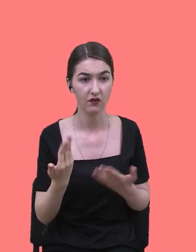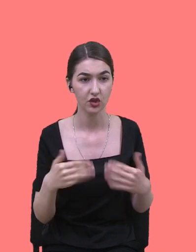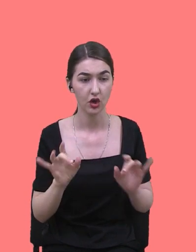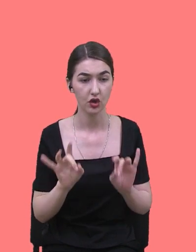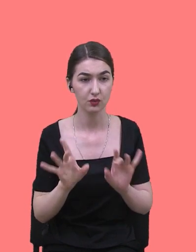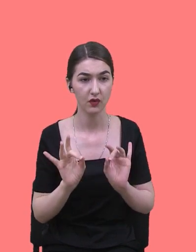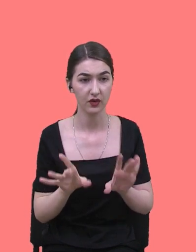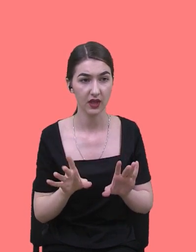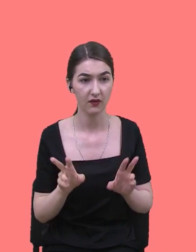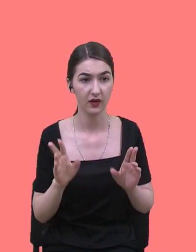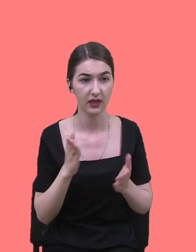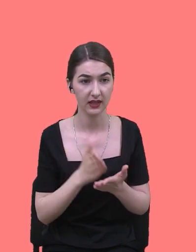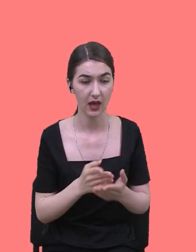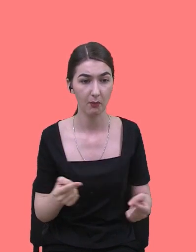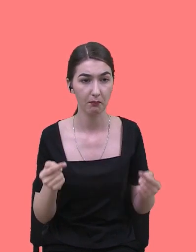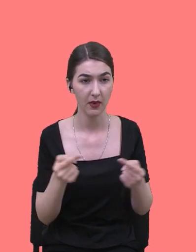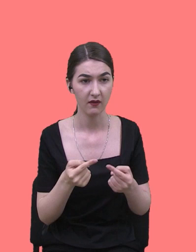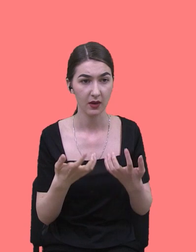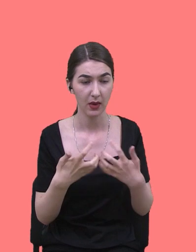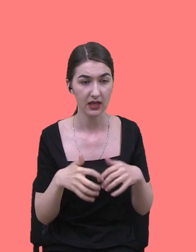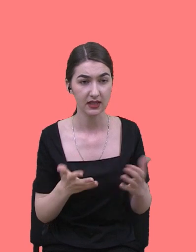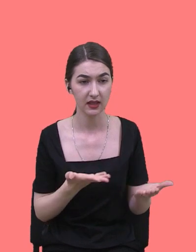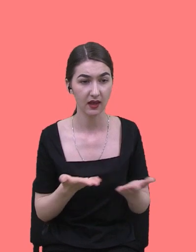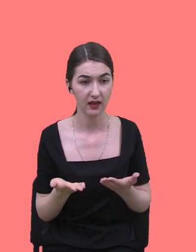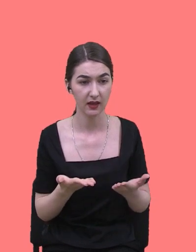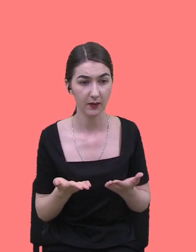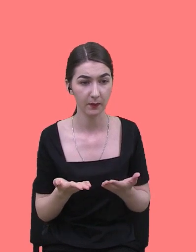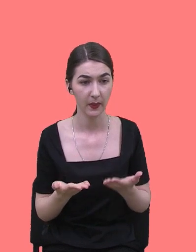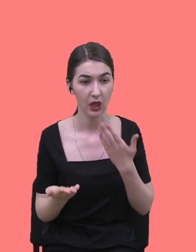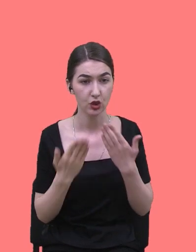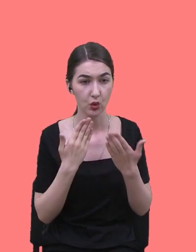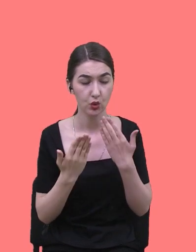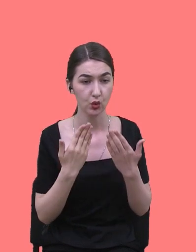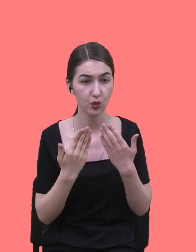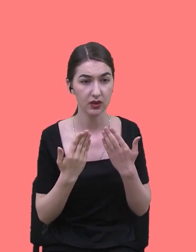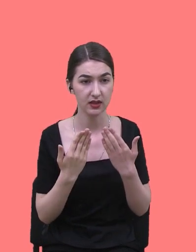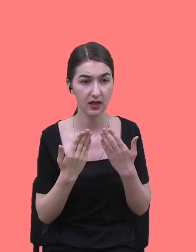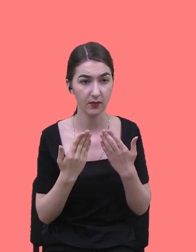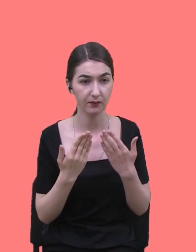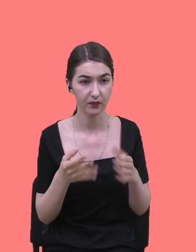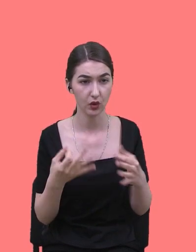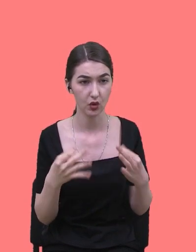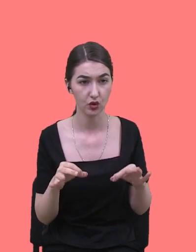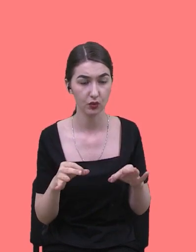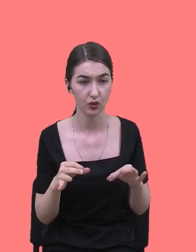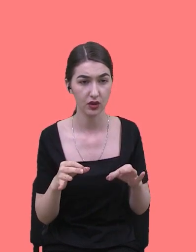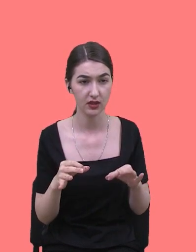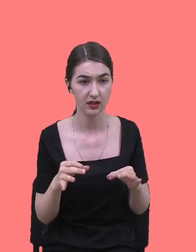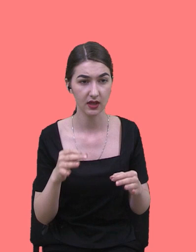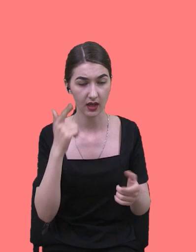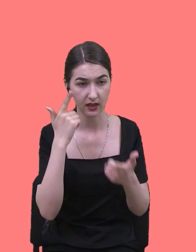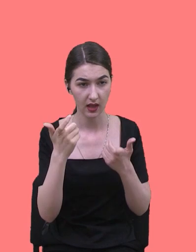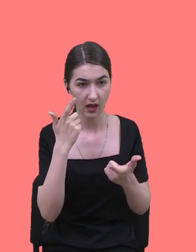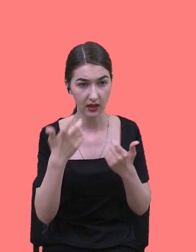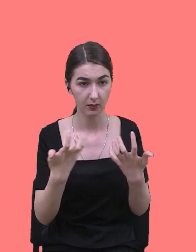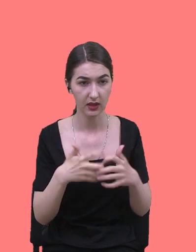referral mechanisms. We thought that might be due to the fact that within the Mine Action subcluster, organizations were quite well aware